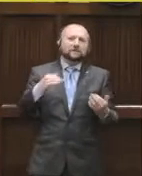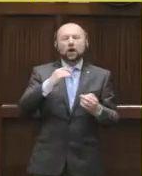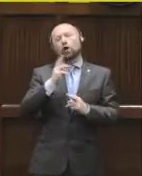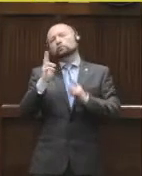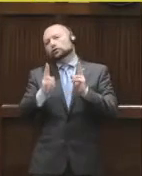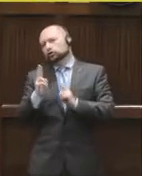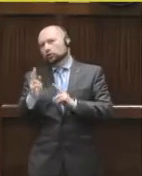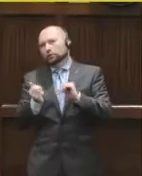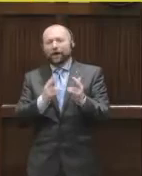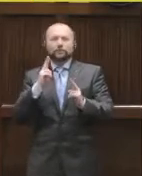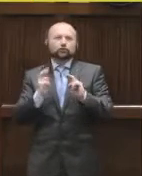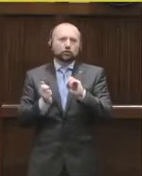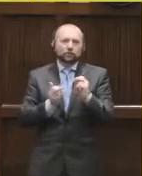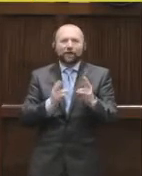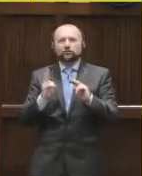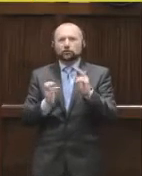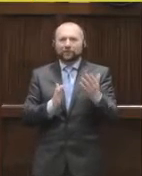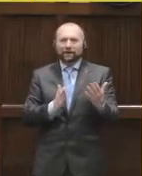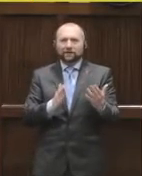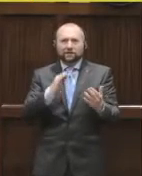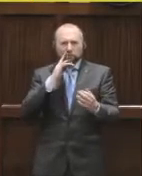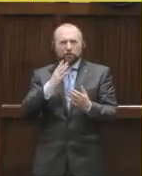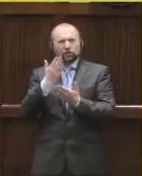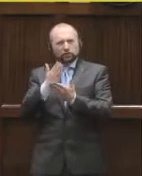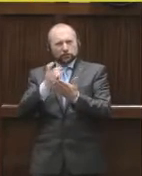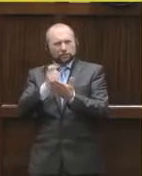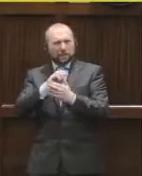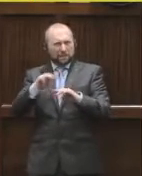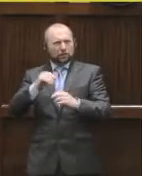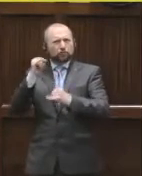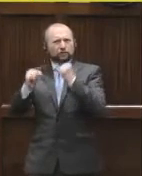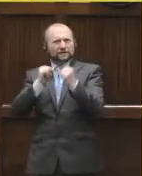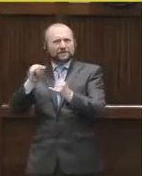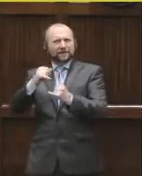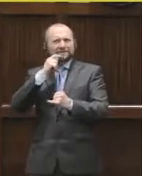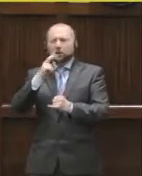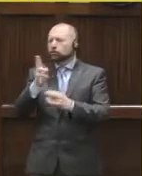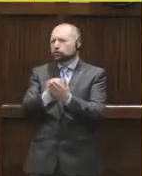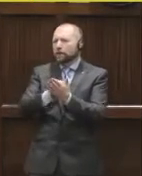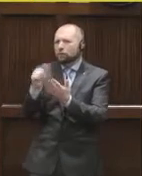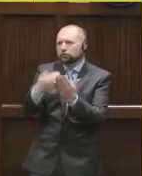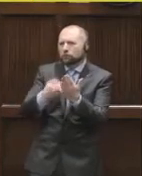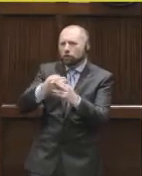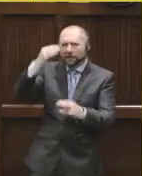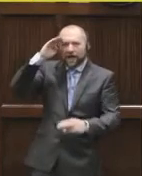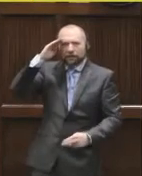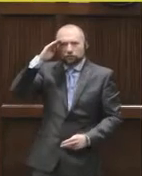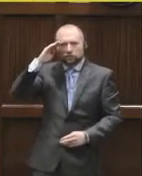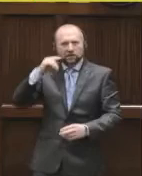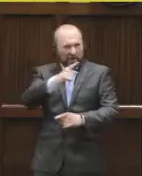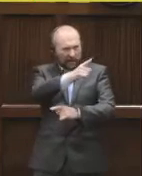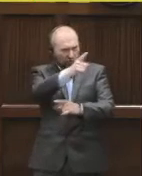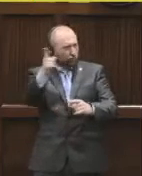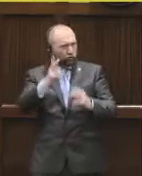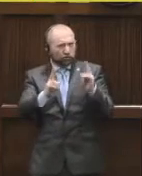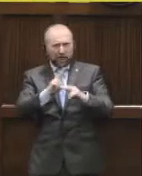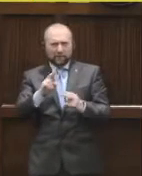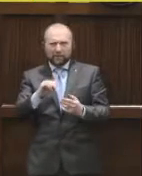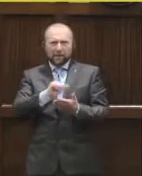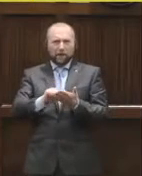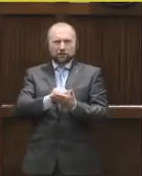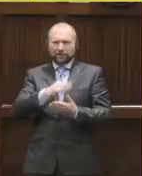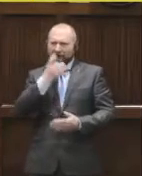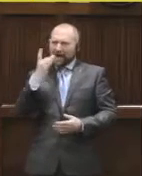being published in our national tongue. And I don't make any apology for it. So I don't make any apology, you shouldn't make any apology. And I want